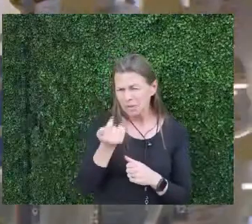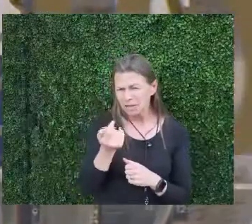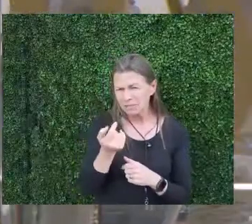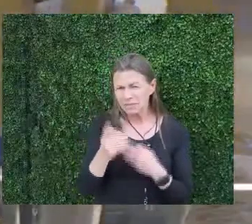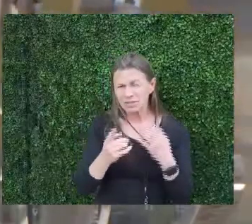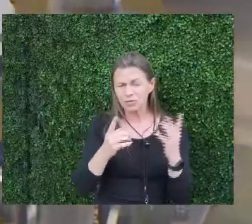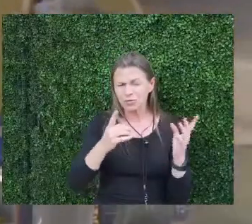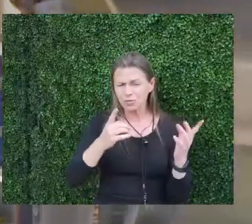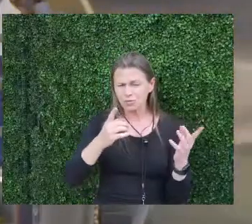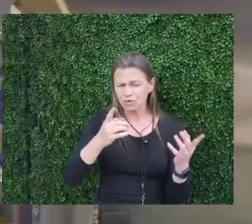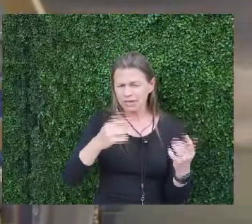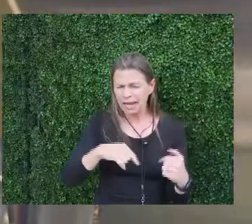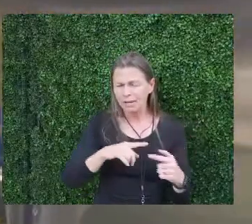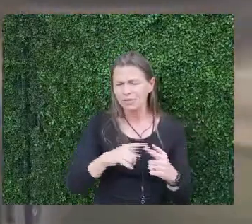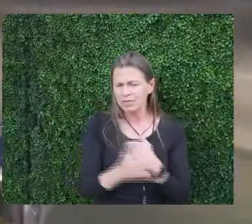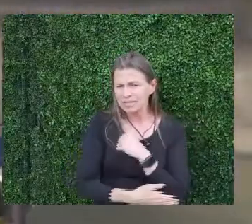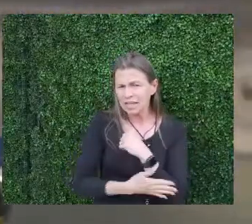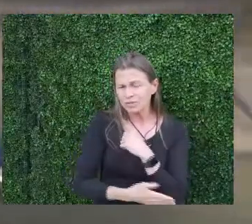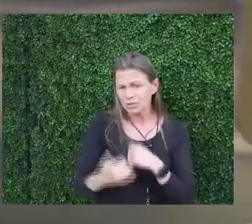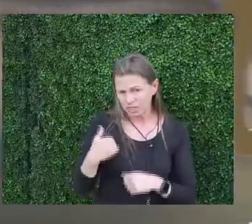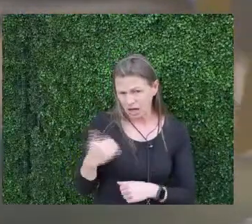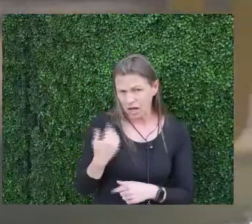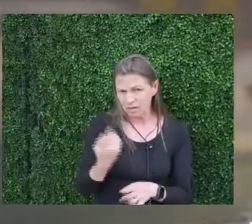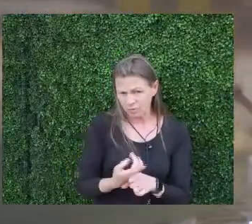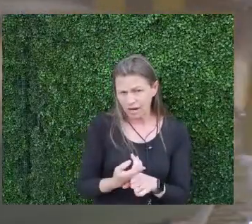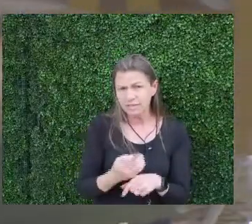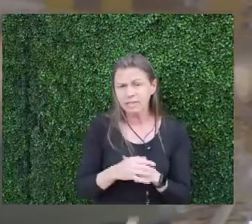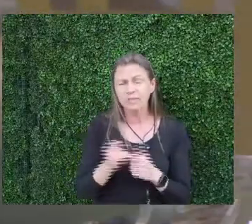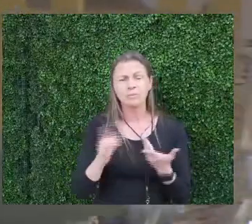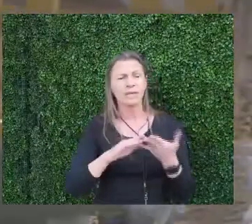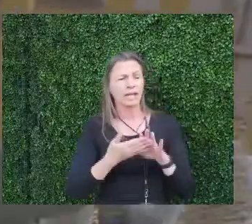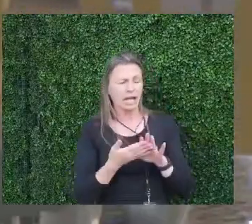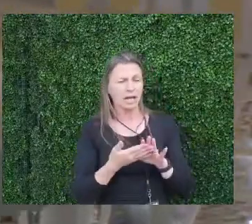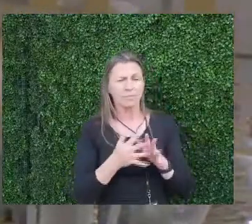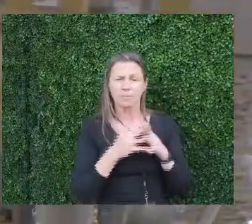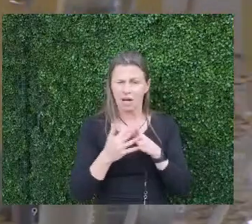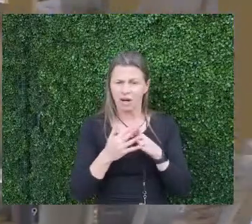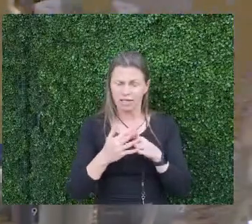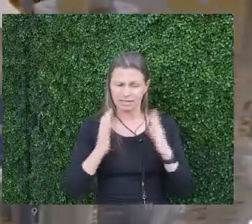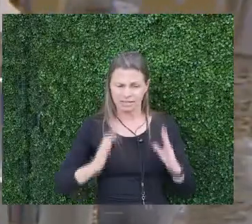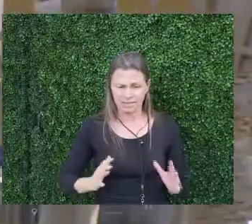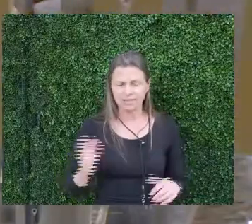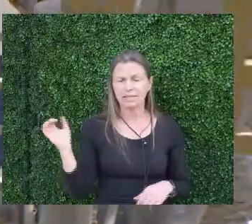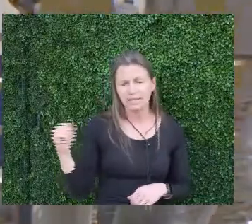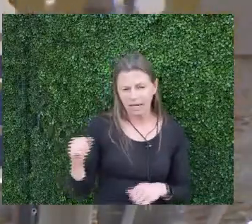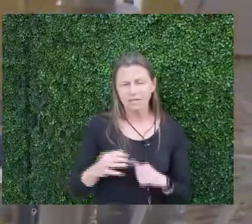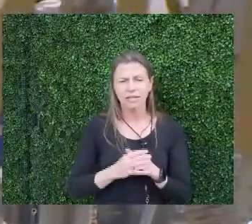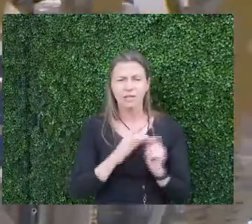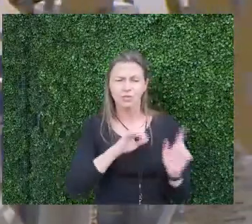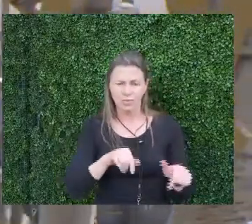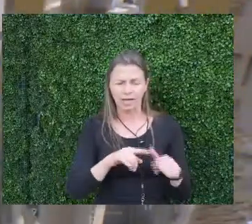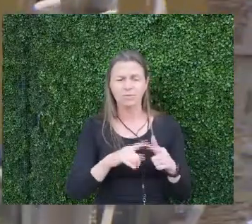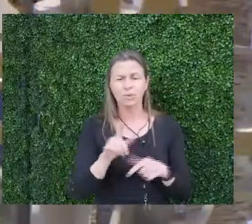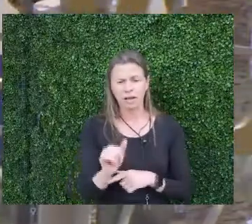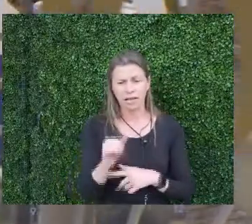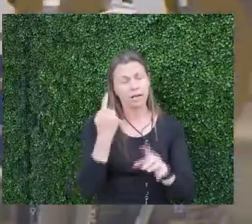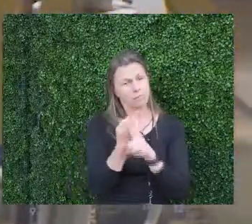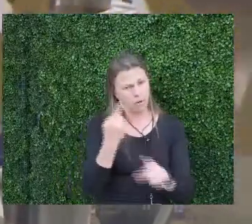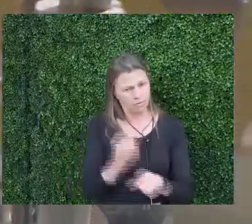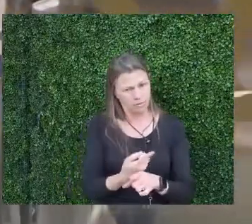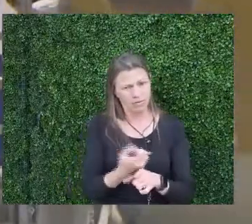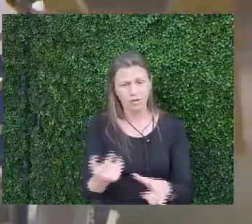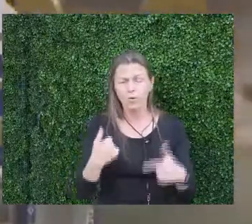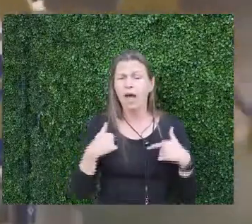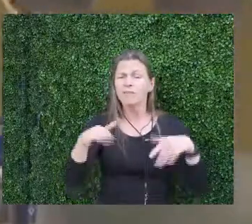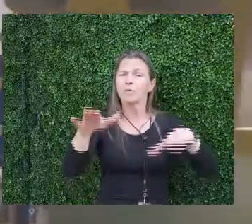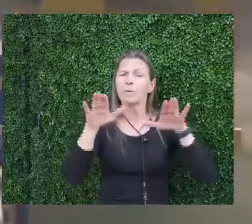as a relatively young lady. Yep. You became an American citizen. Yep. You came to LA proper. You have a